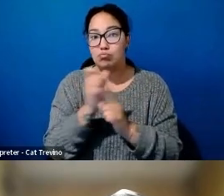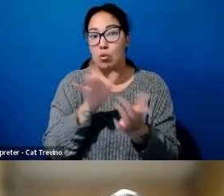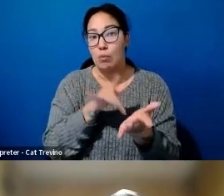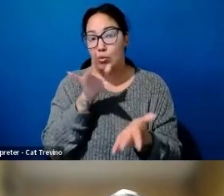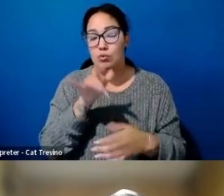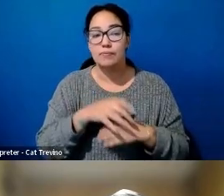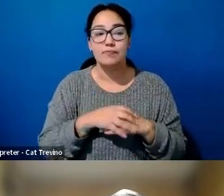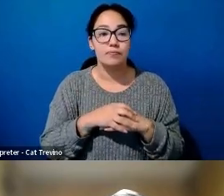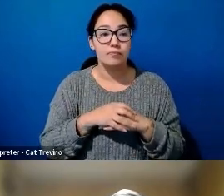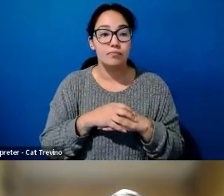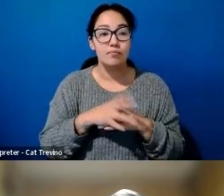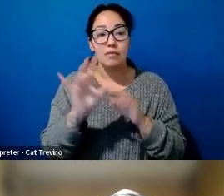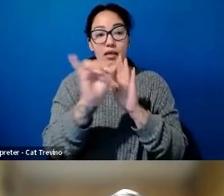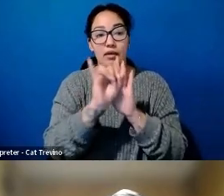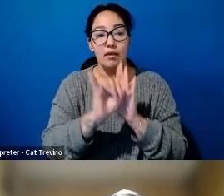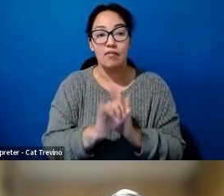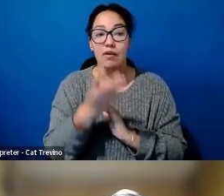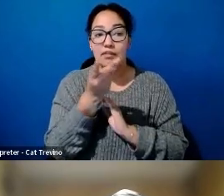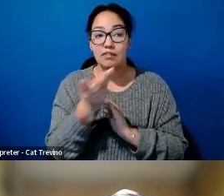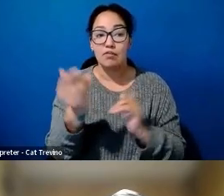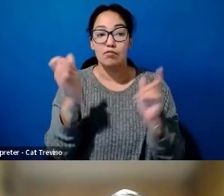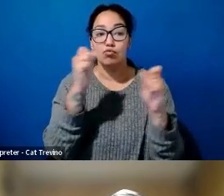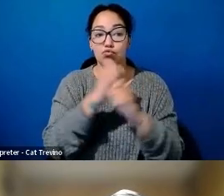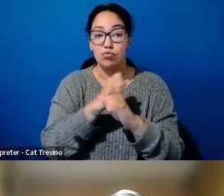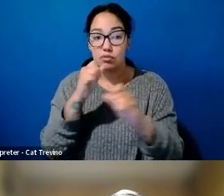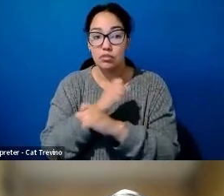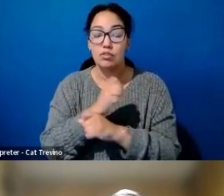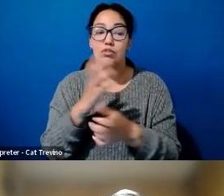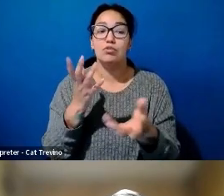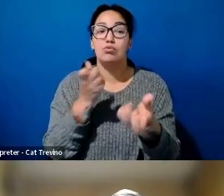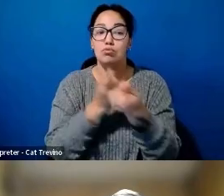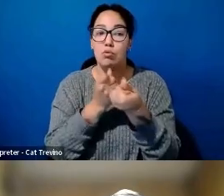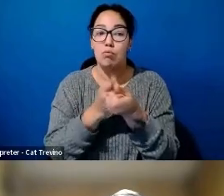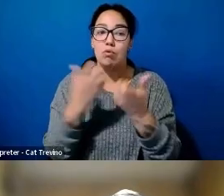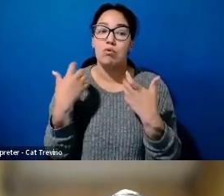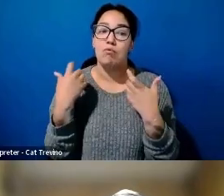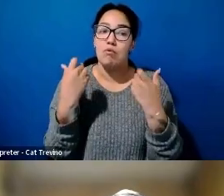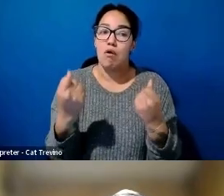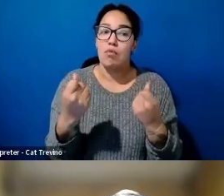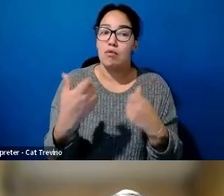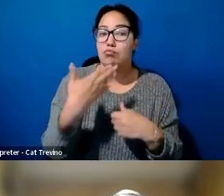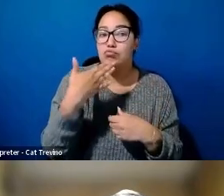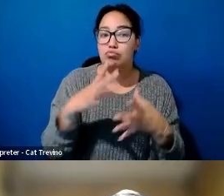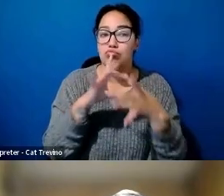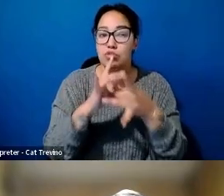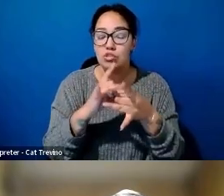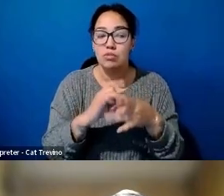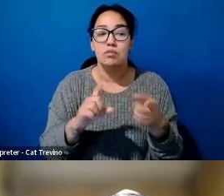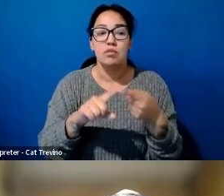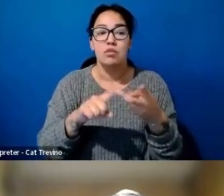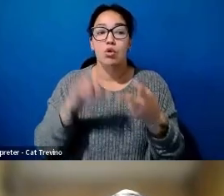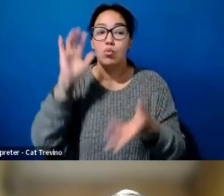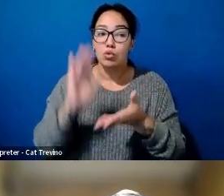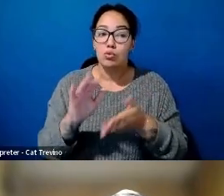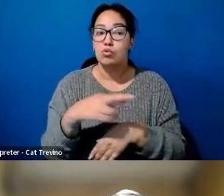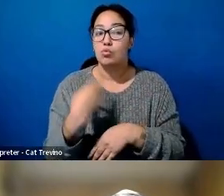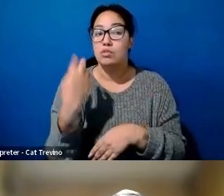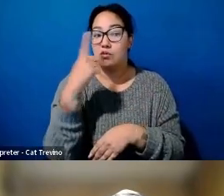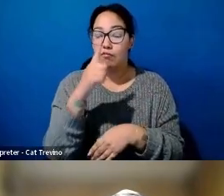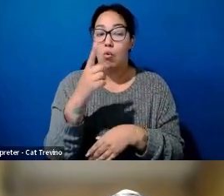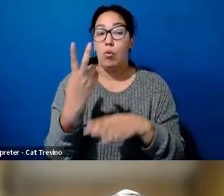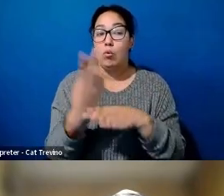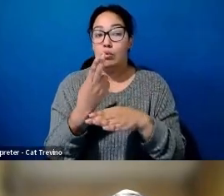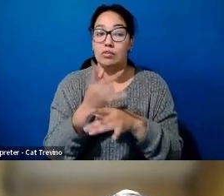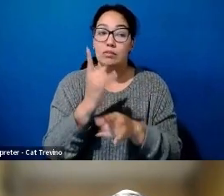to identify several strategies to promote healthy relationships, reduce risk for substance use, and